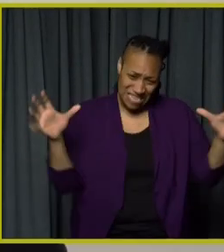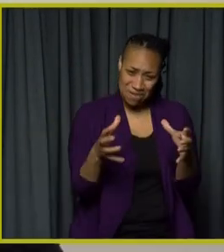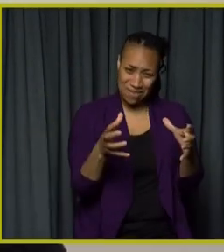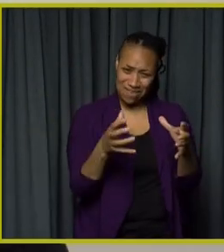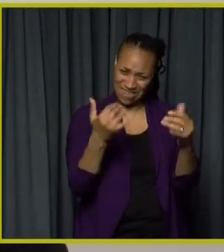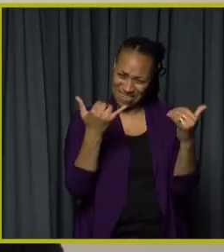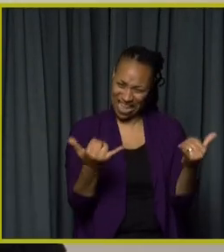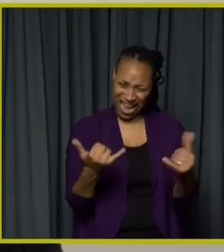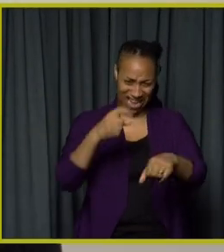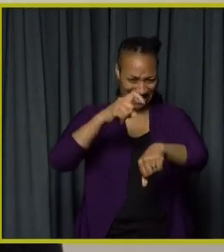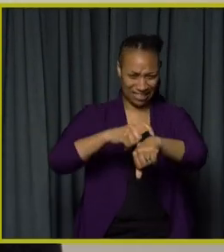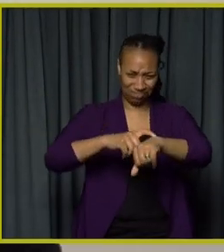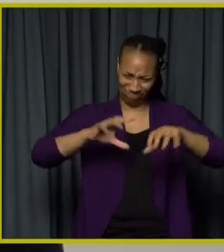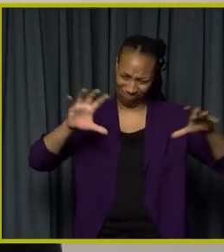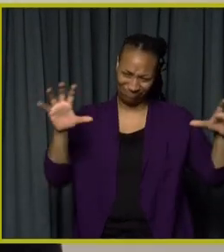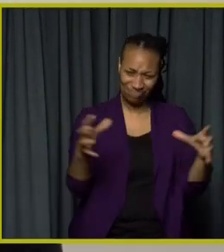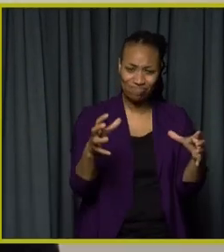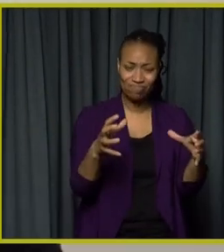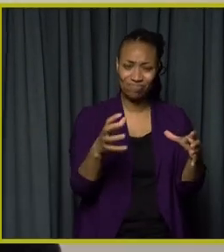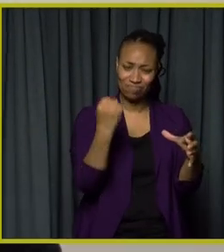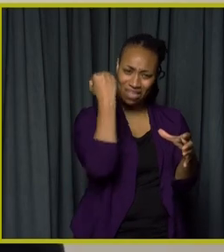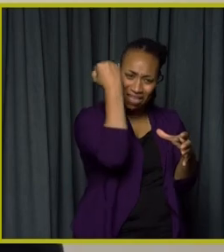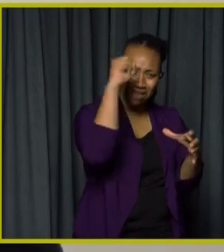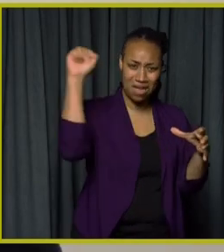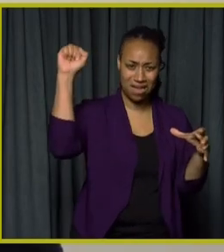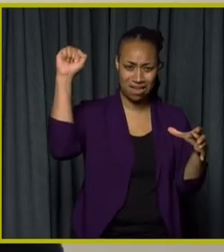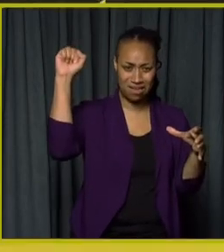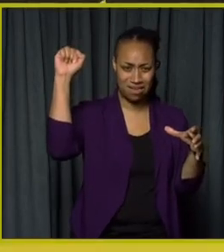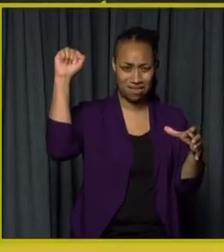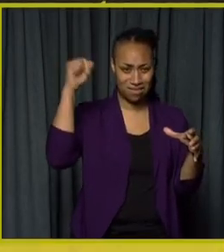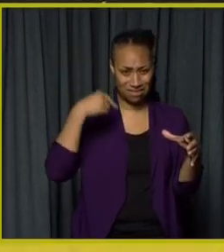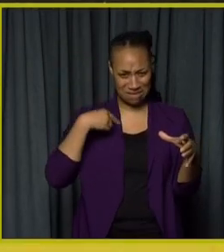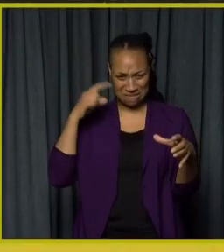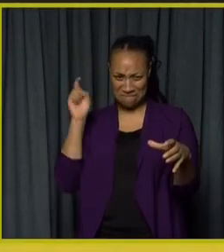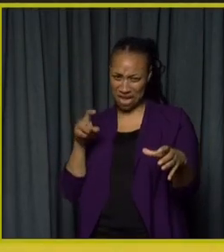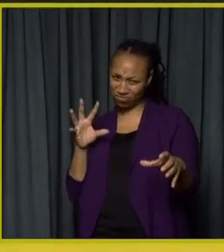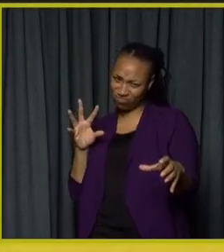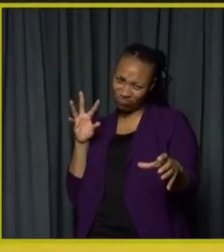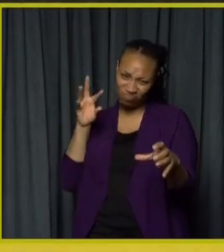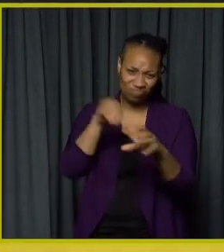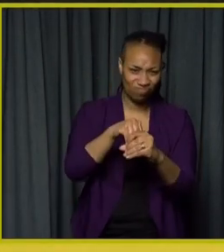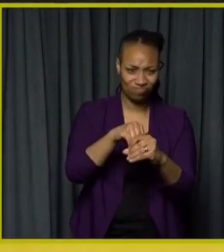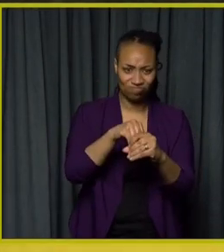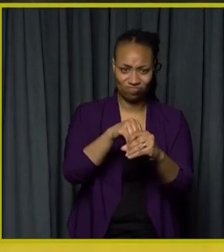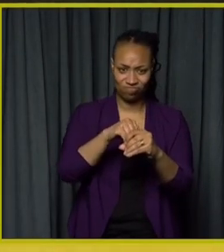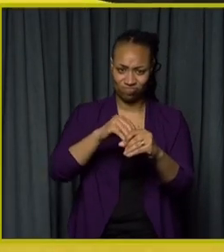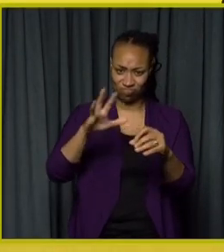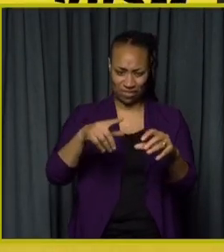To fight the interlocking evils of systemic racism, poverty,